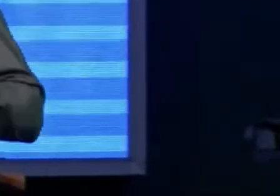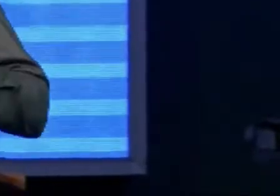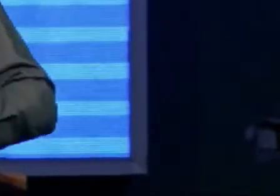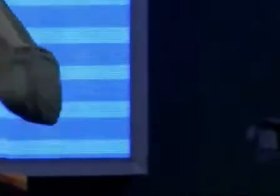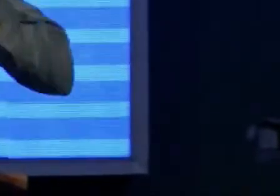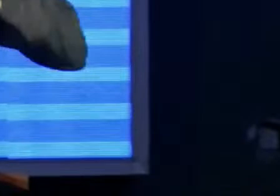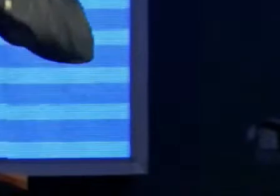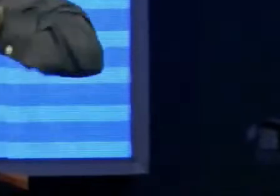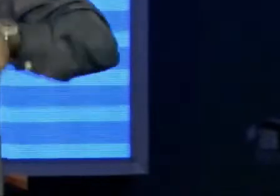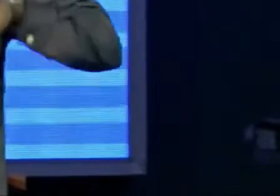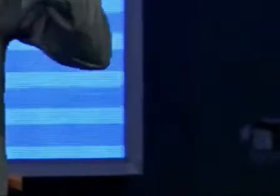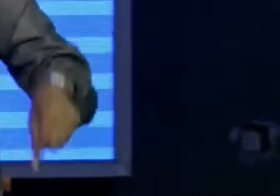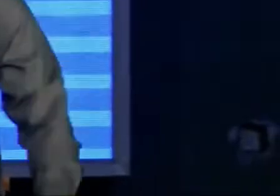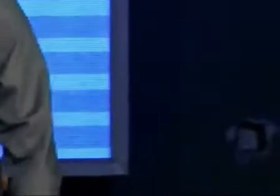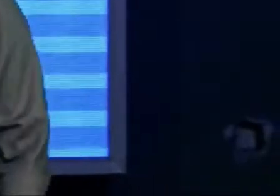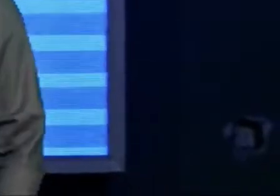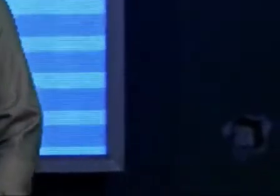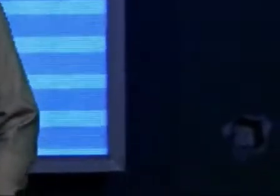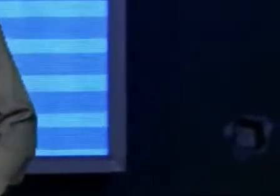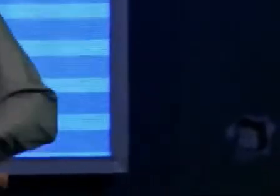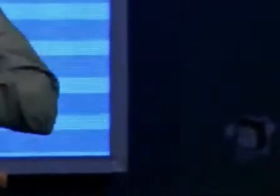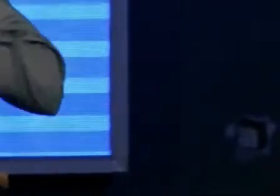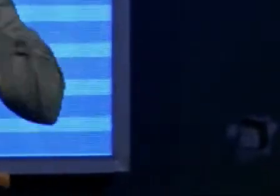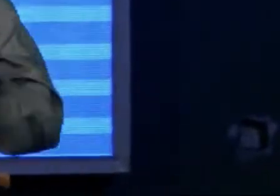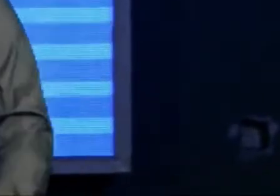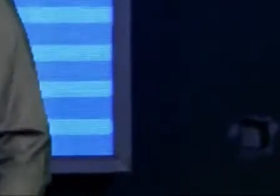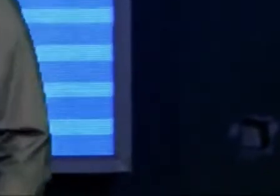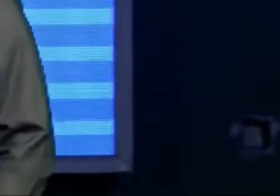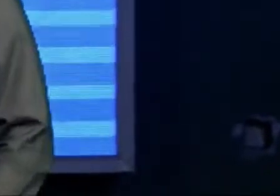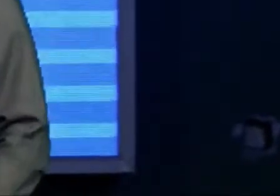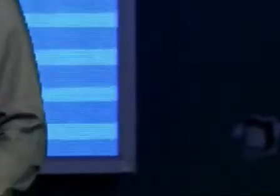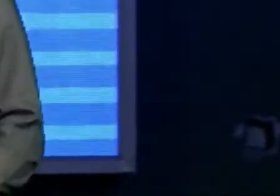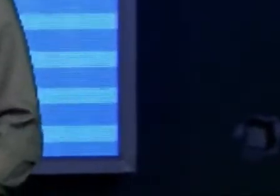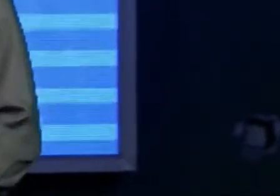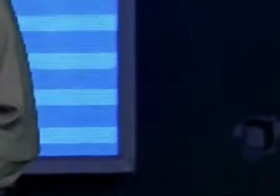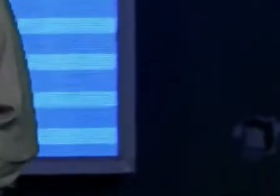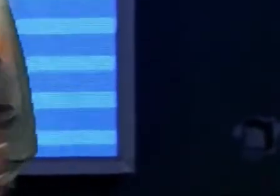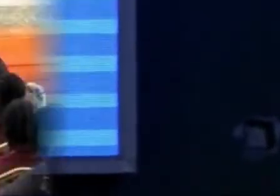So without intentional step, God is helpless.